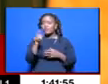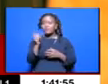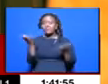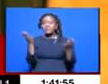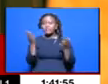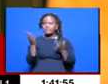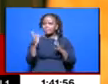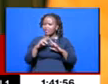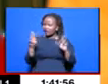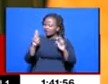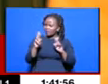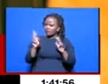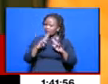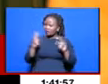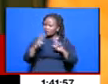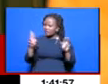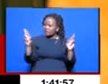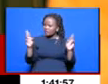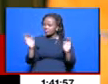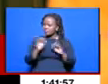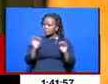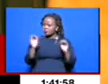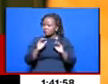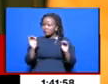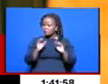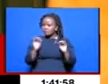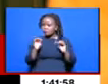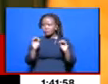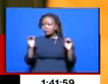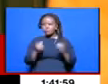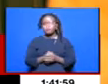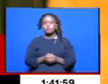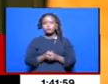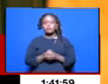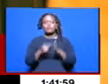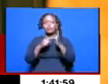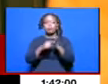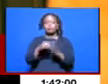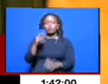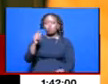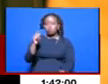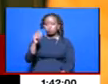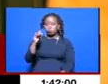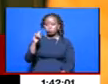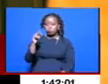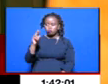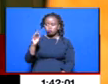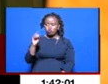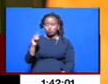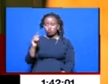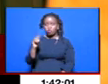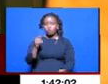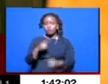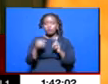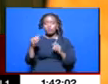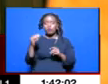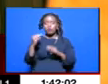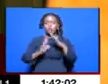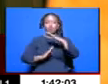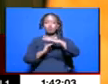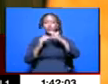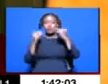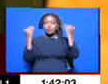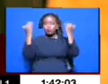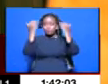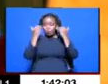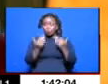rightly observed by my colleague Tuyot J.A. of the Supreme Court. And I'm not the kind